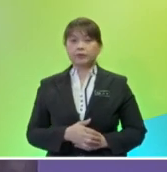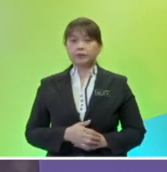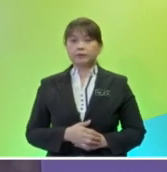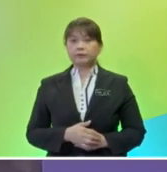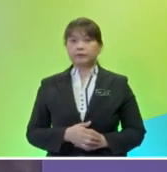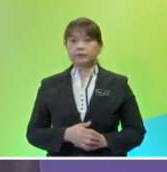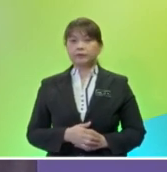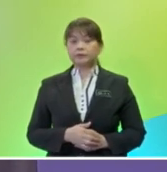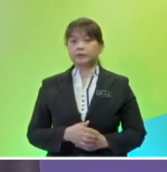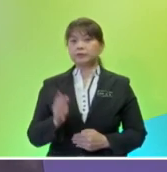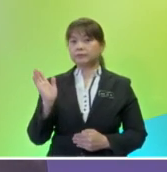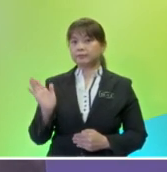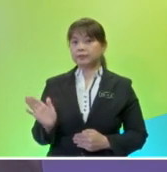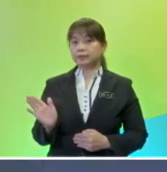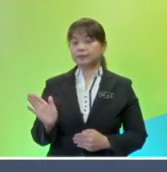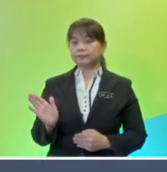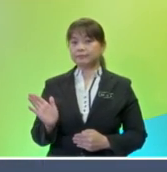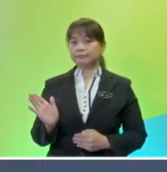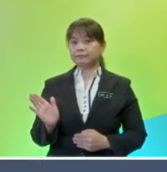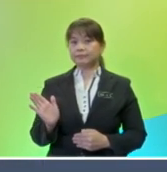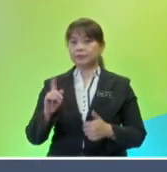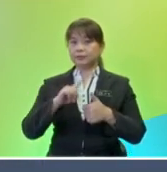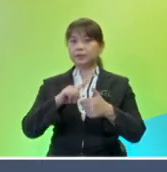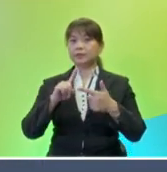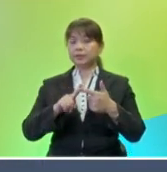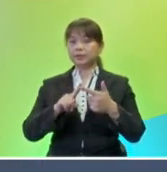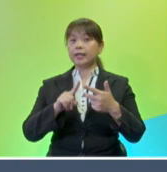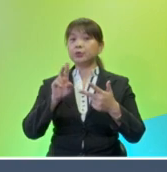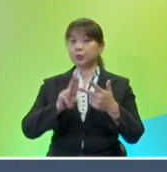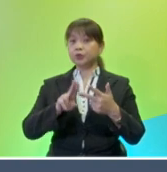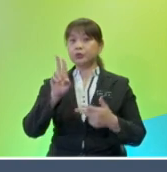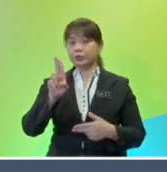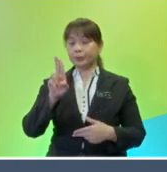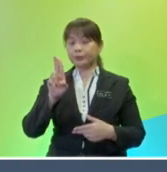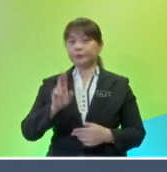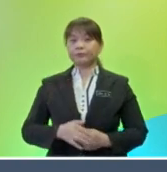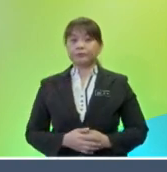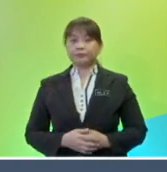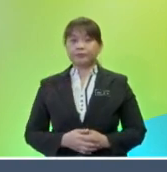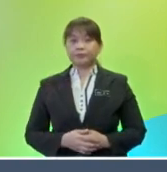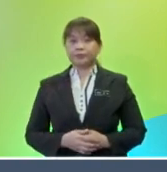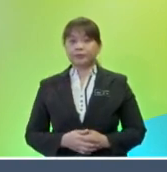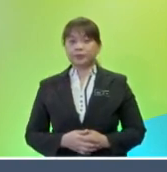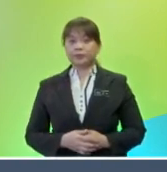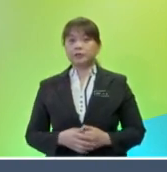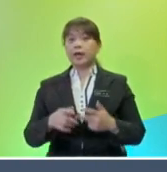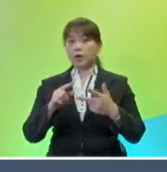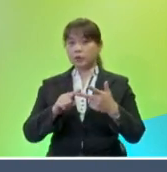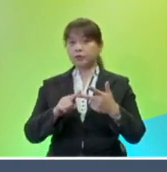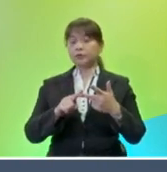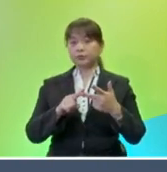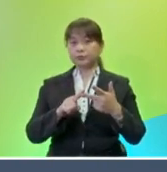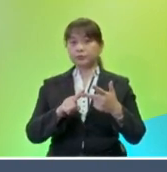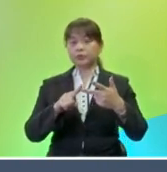have cylinder magnet. Cylinder magnet. The U-shaped magnet. U-shaped magnet. Horseshoe. Horseshoe